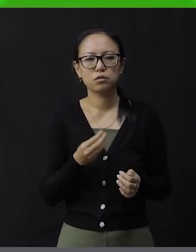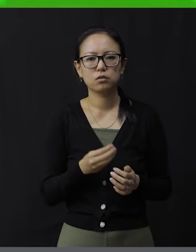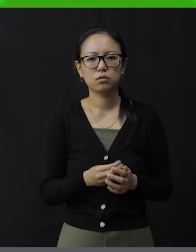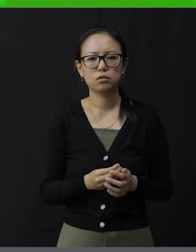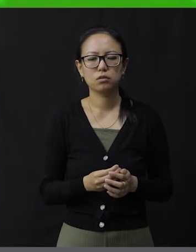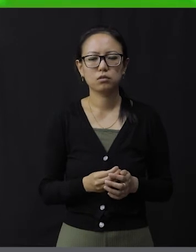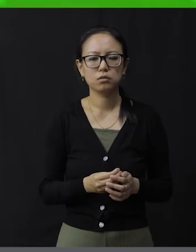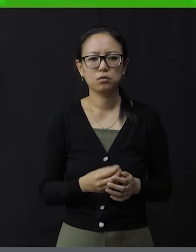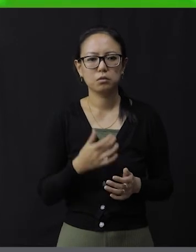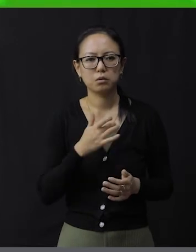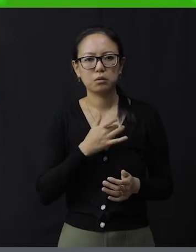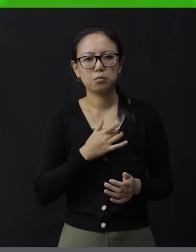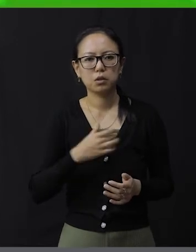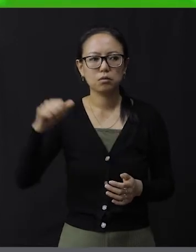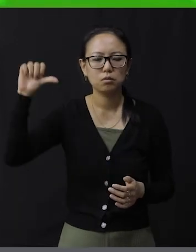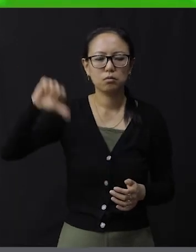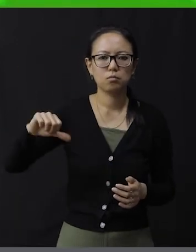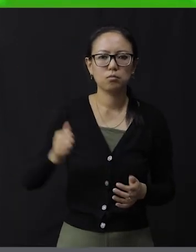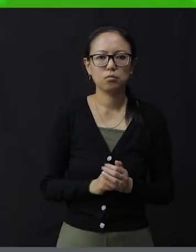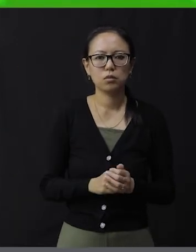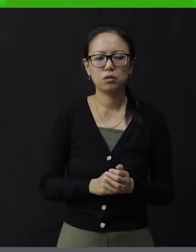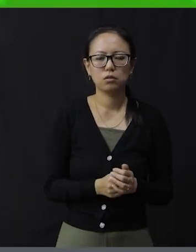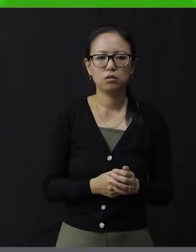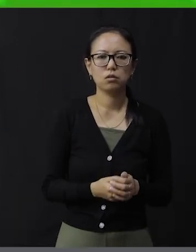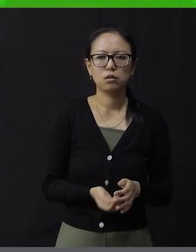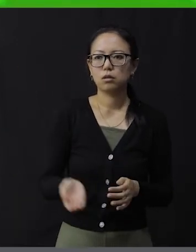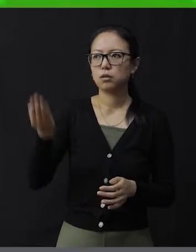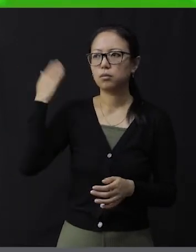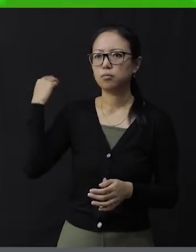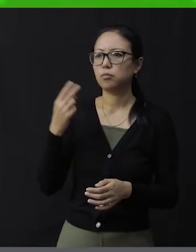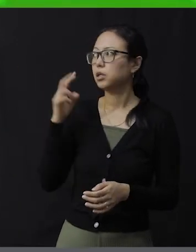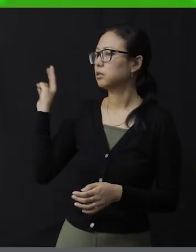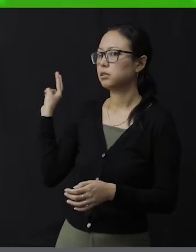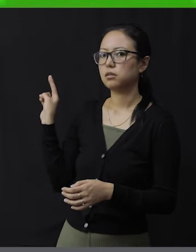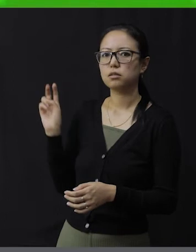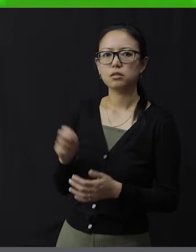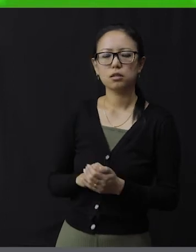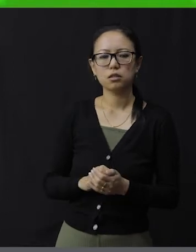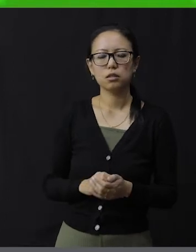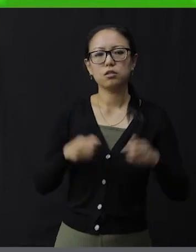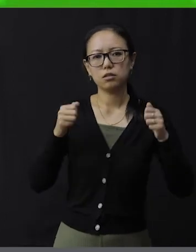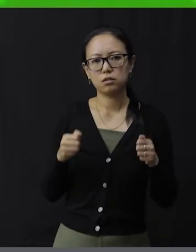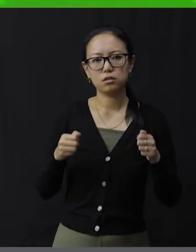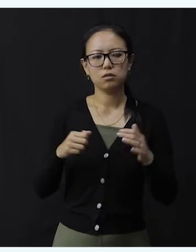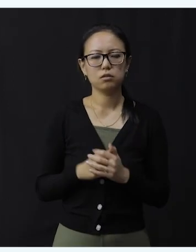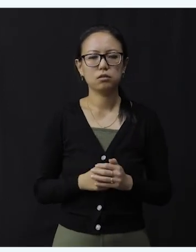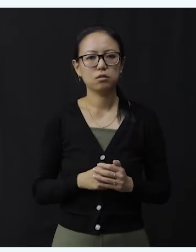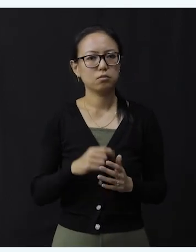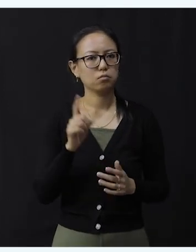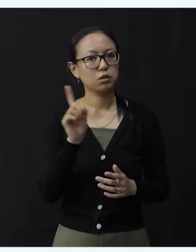sitting at the back and then facing at the back. So you should not do that. If you do that, then you will meet an accident and you will get